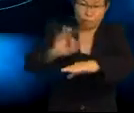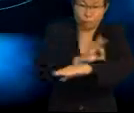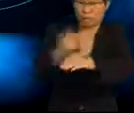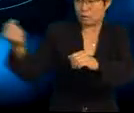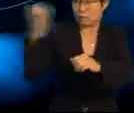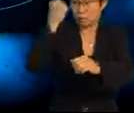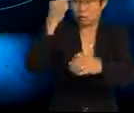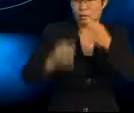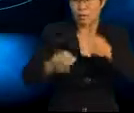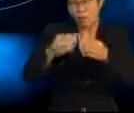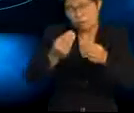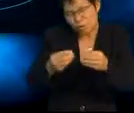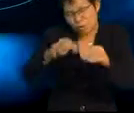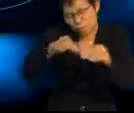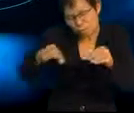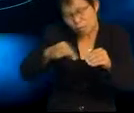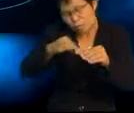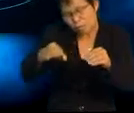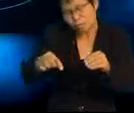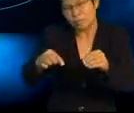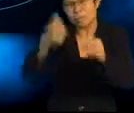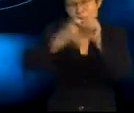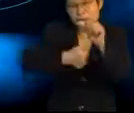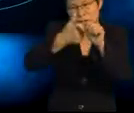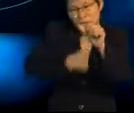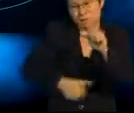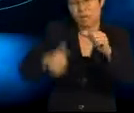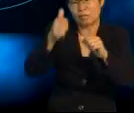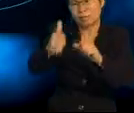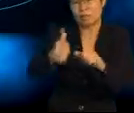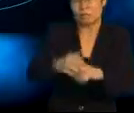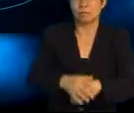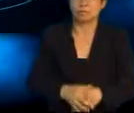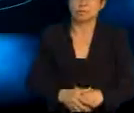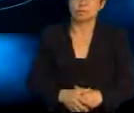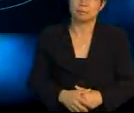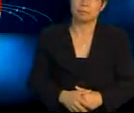two field lines can cross. Each has its own power.